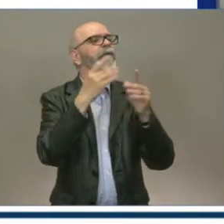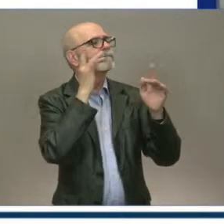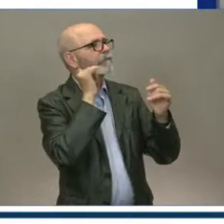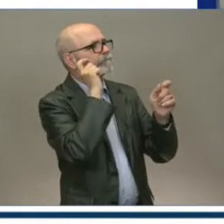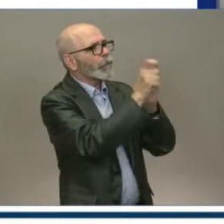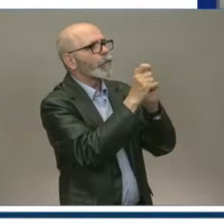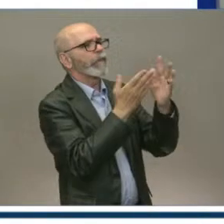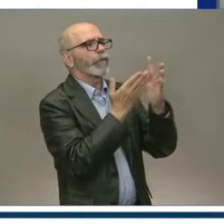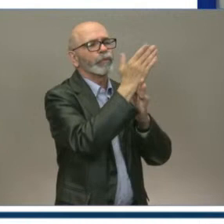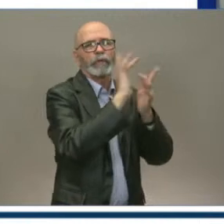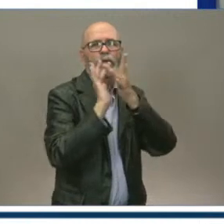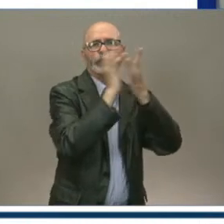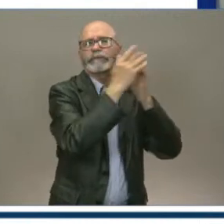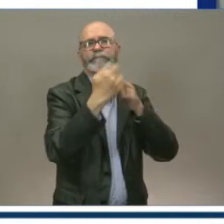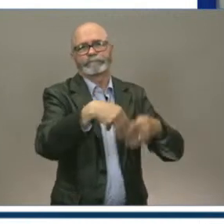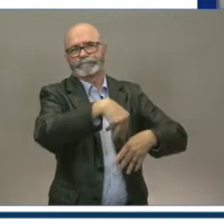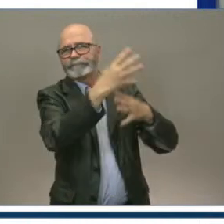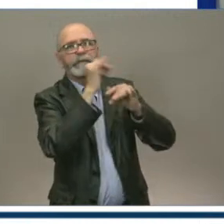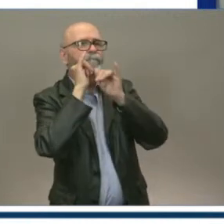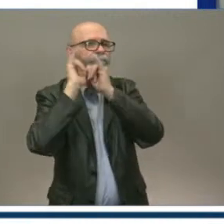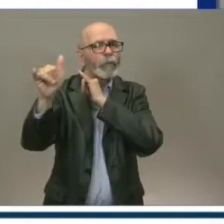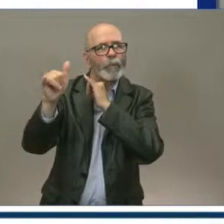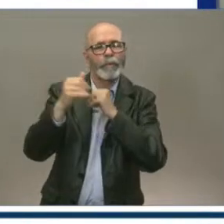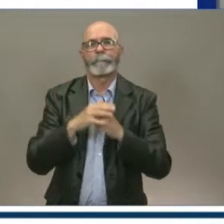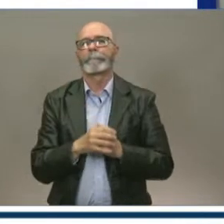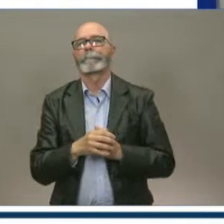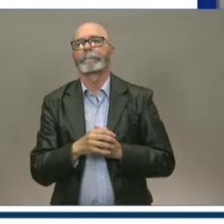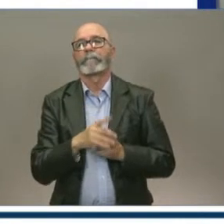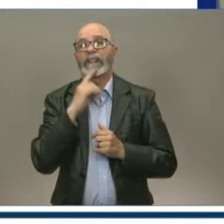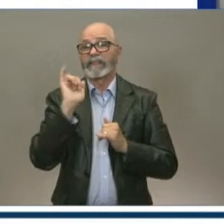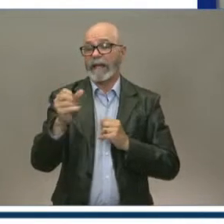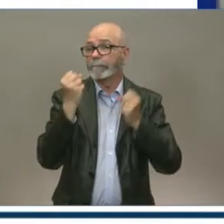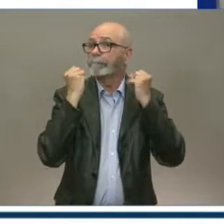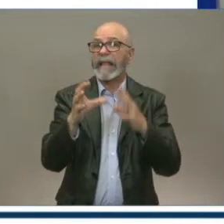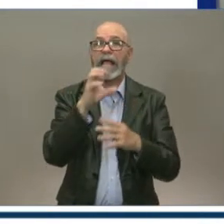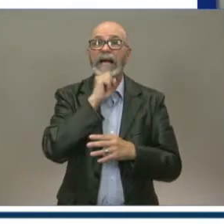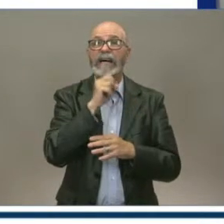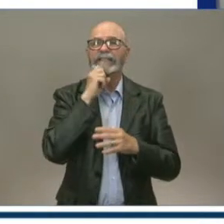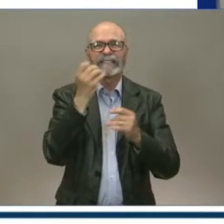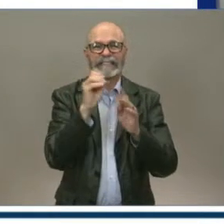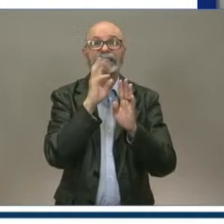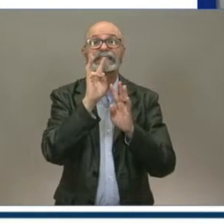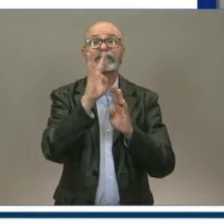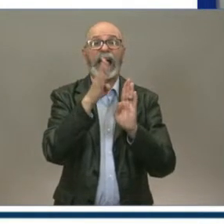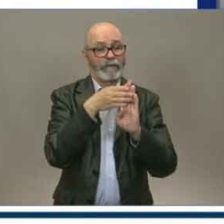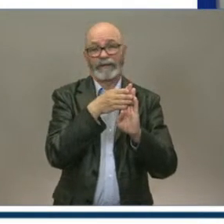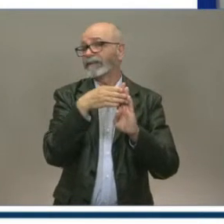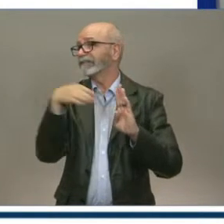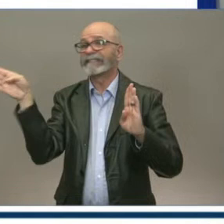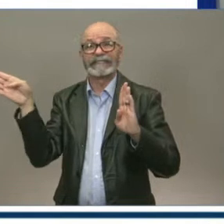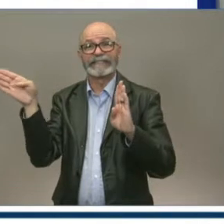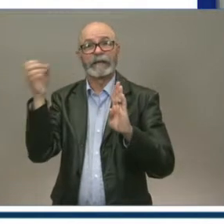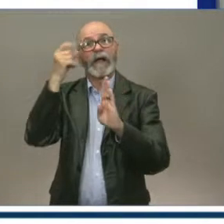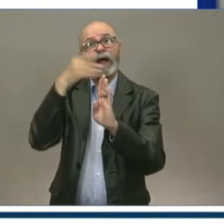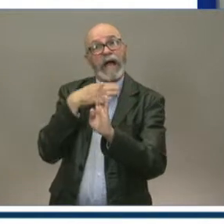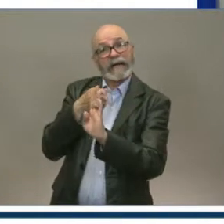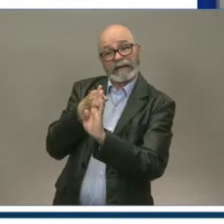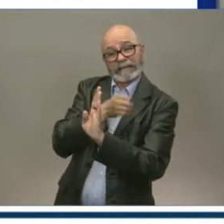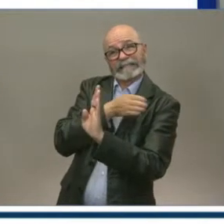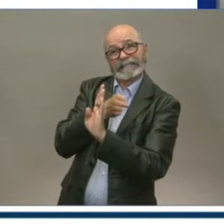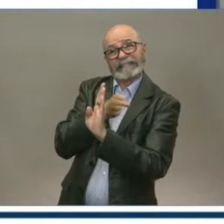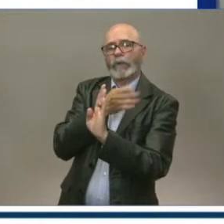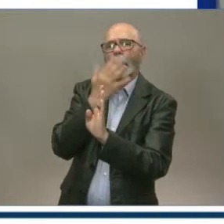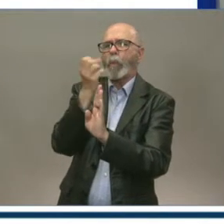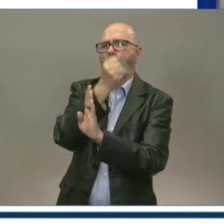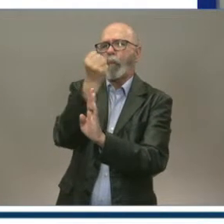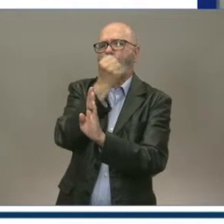Given the number of people in this age group, it's likely we won't be able to drop down an age cohort in the next few weeks. We'll monitor